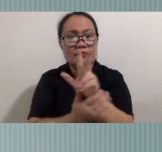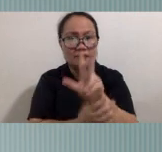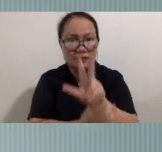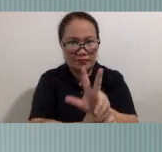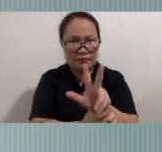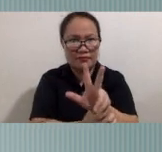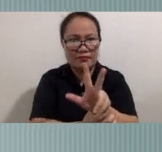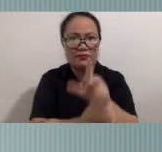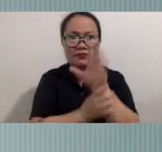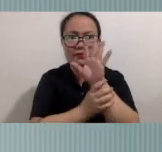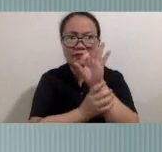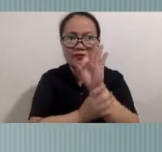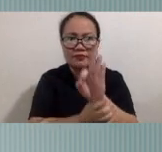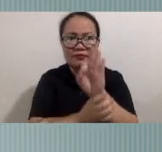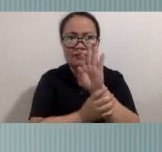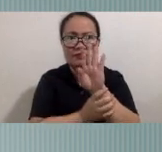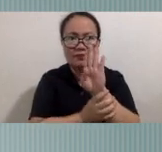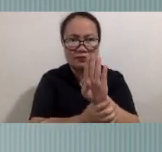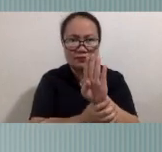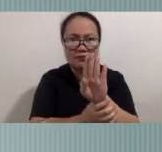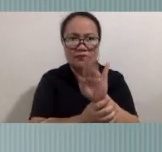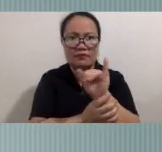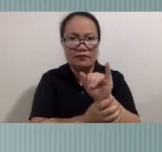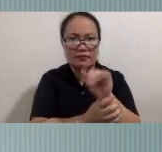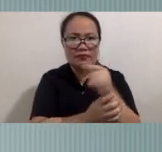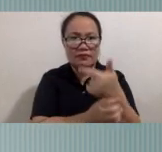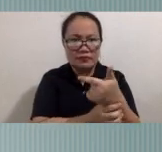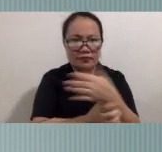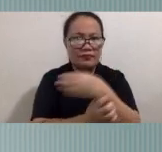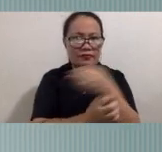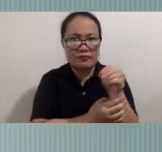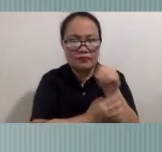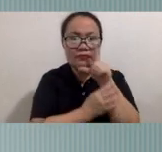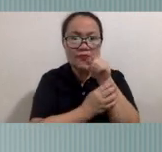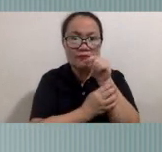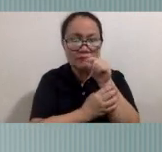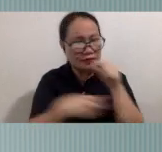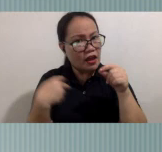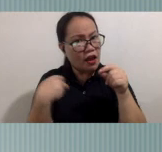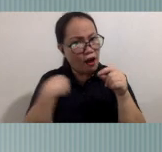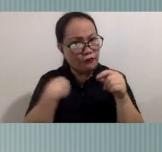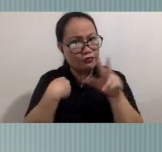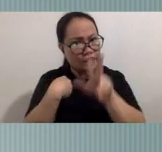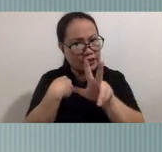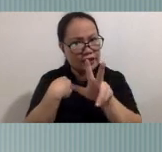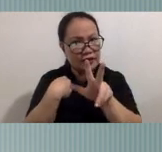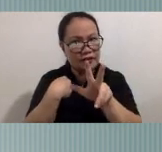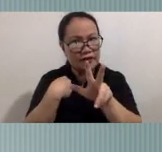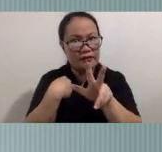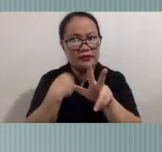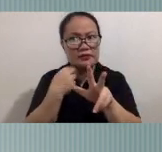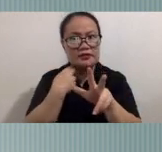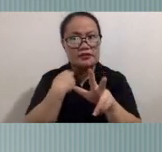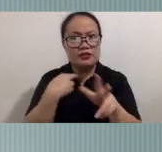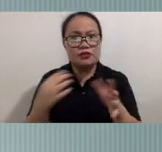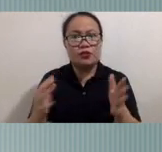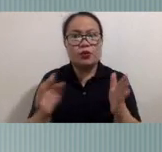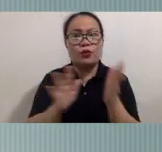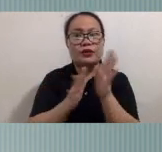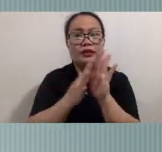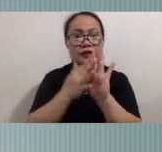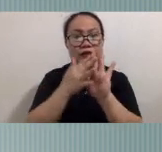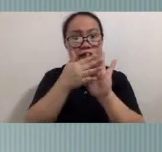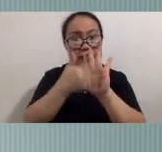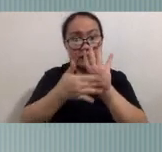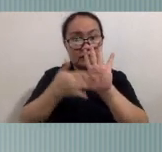we have how many people has all 3. So, meron siyang tatlong accounts. So,